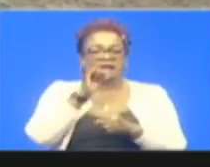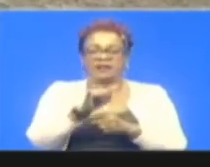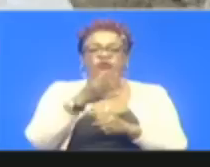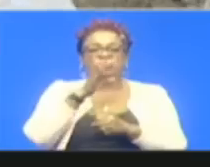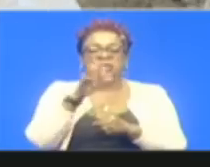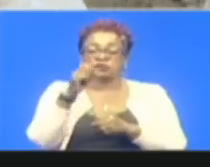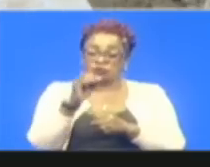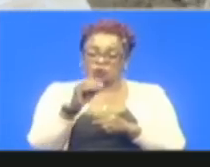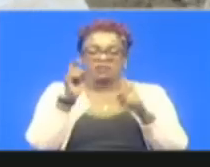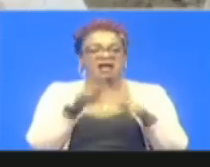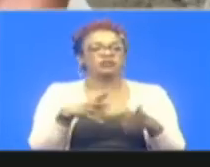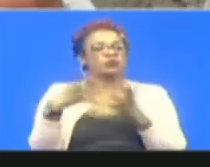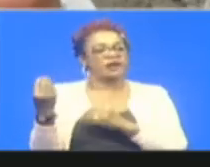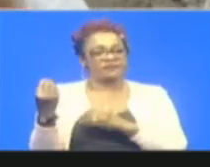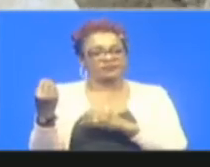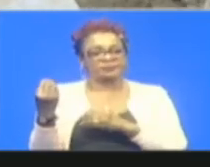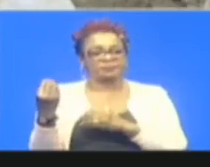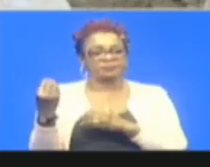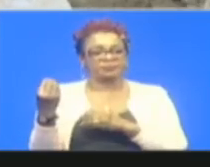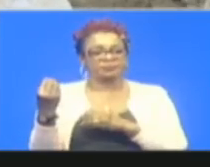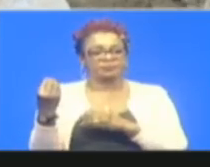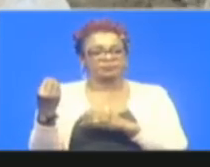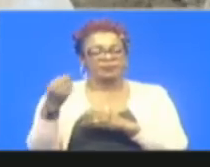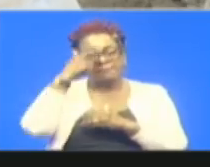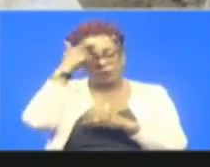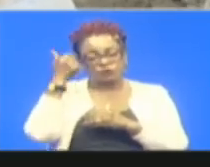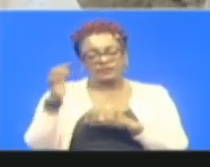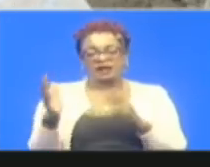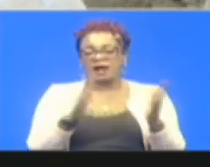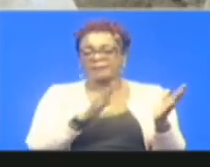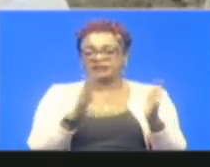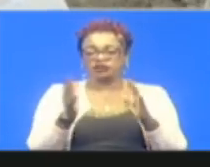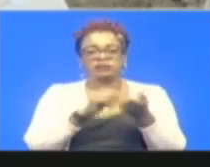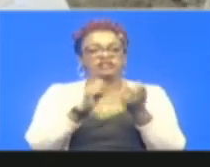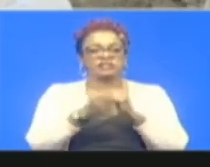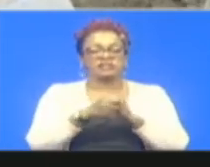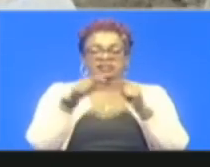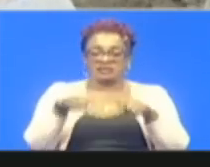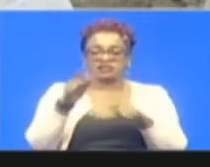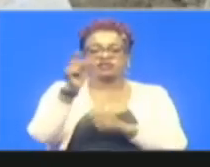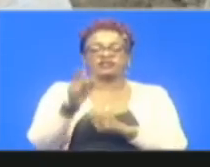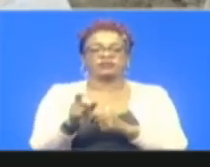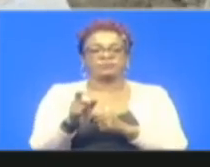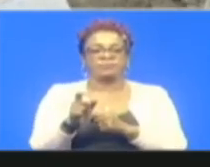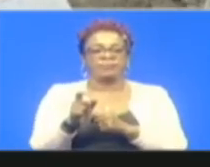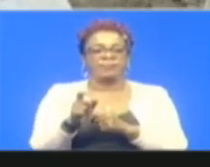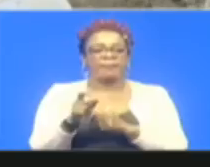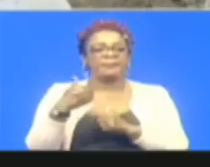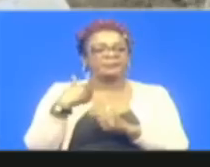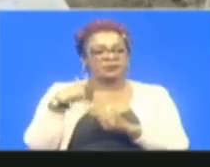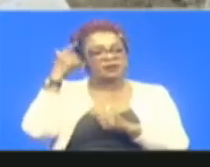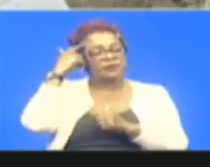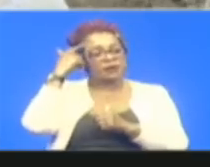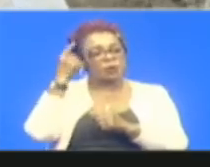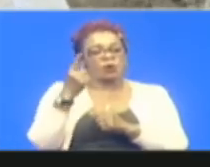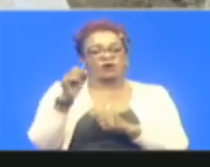leave. It is because of the climatic changes in this entire region. I think it is one of